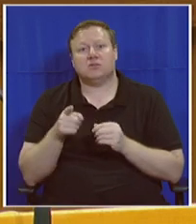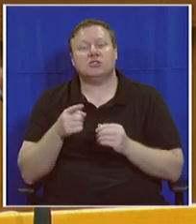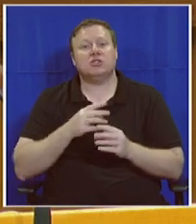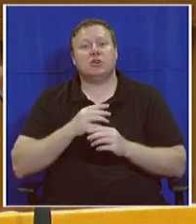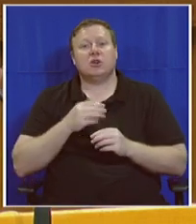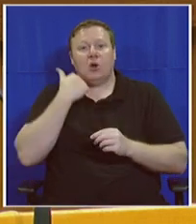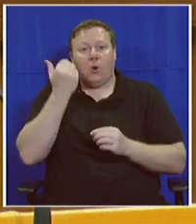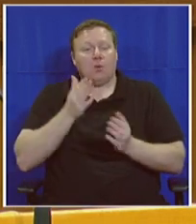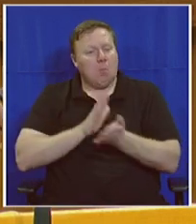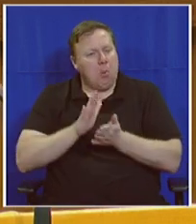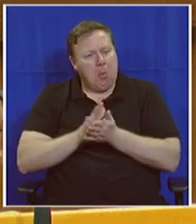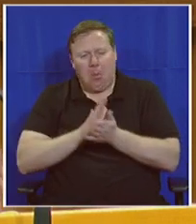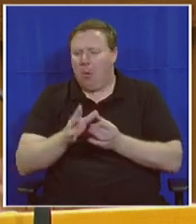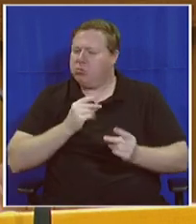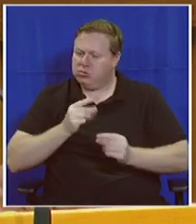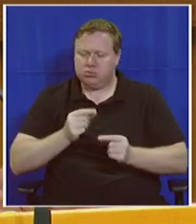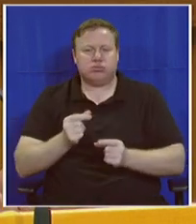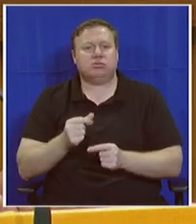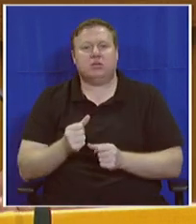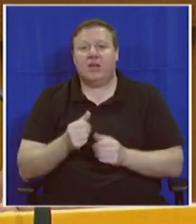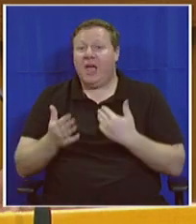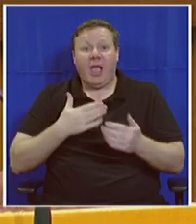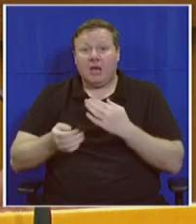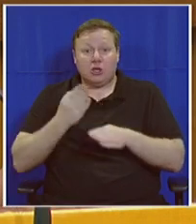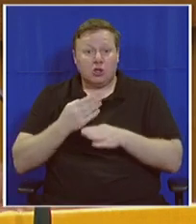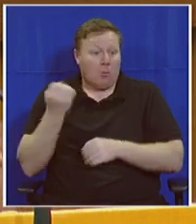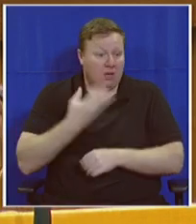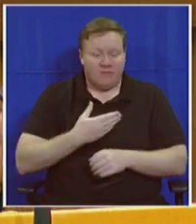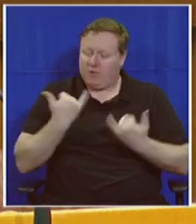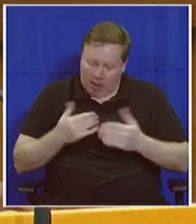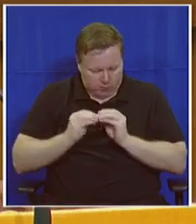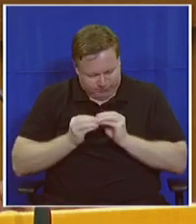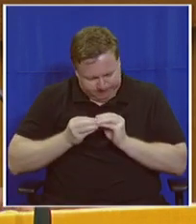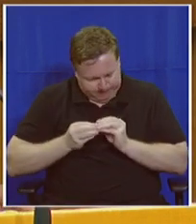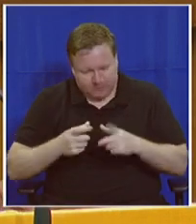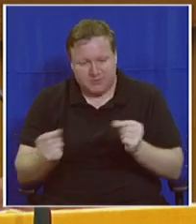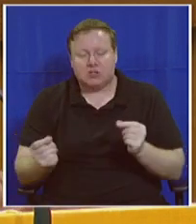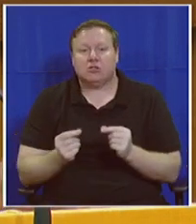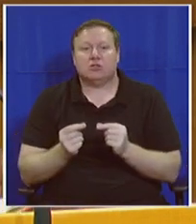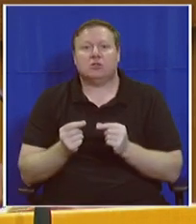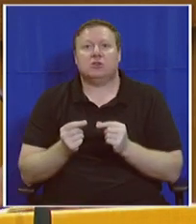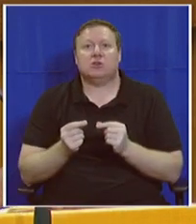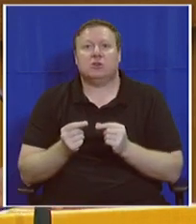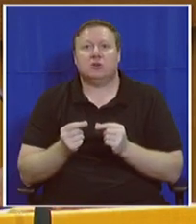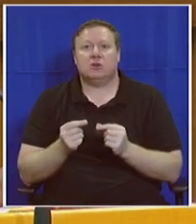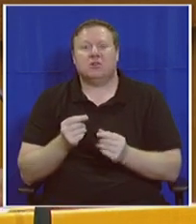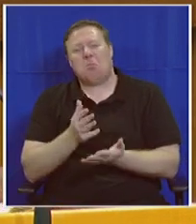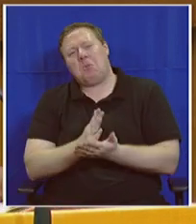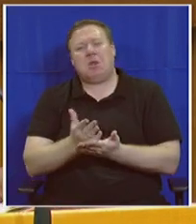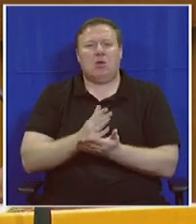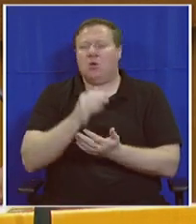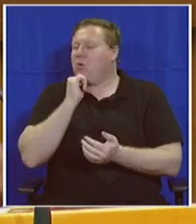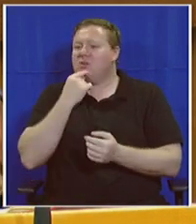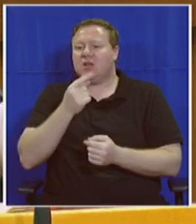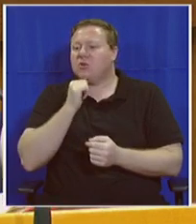in executing any task allocated to her. If you are mediocre, she wouldn't say you are not